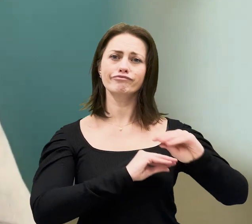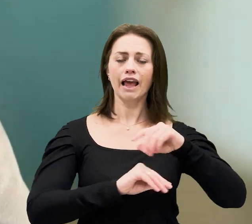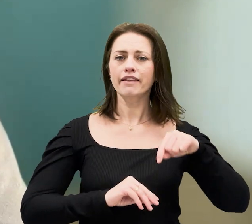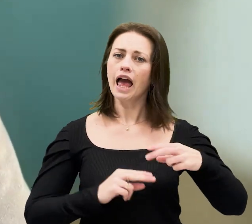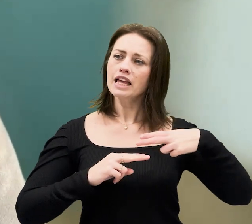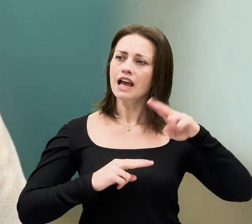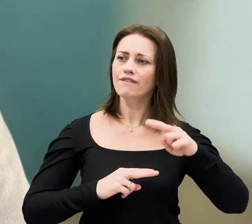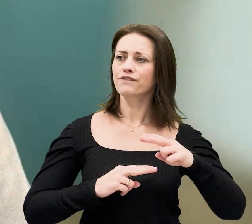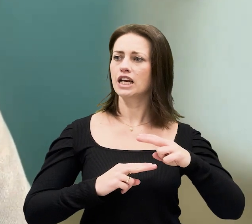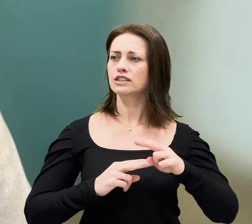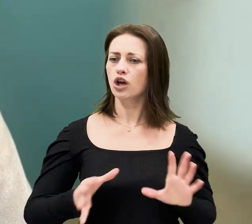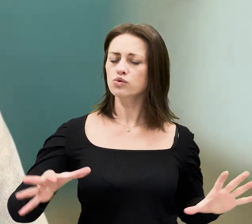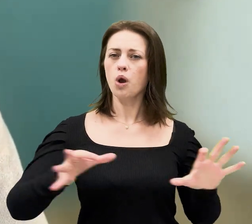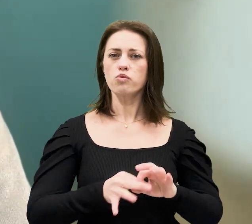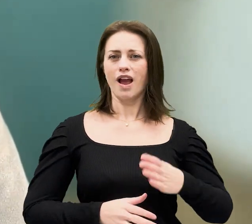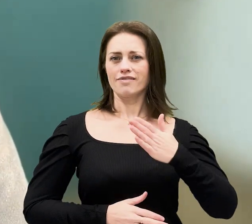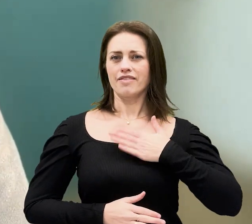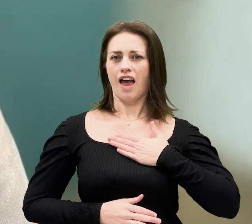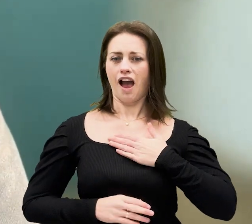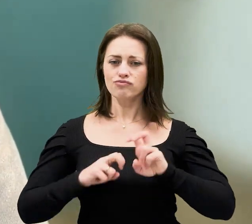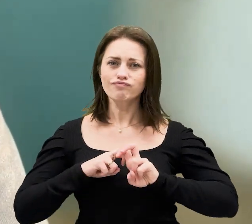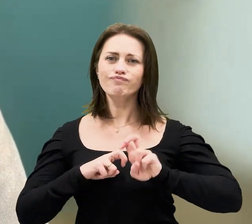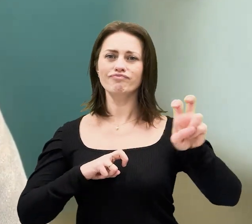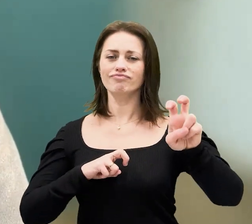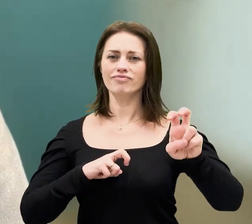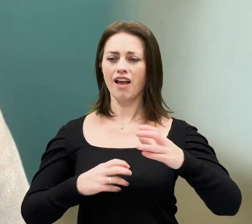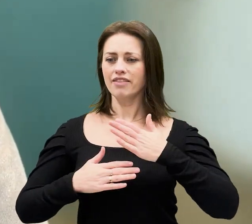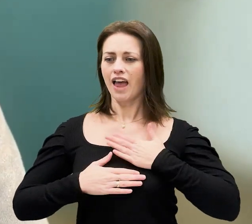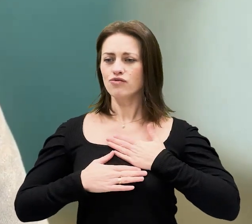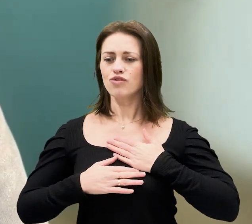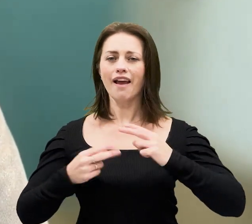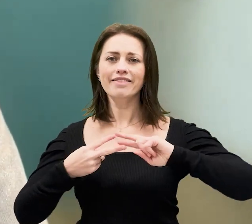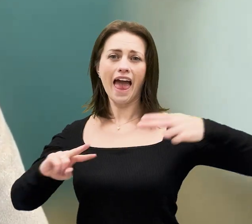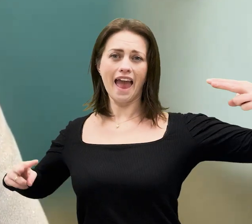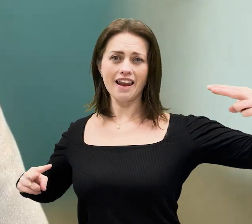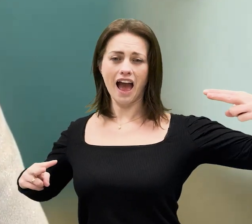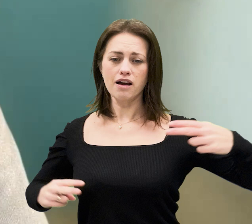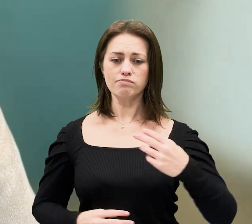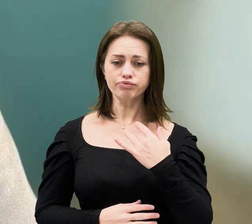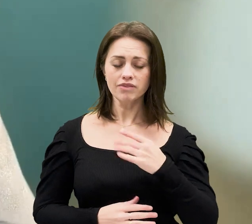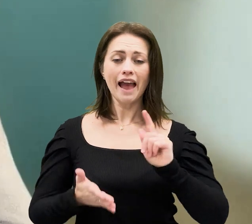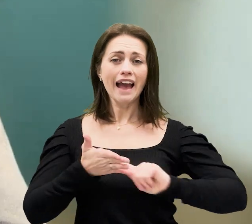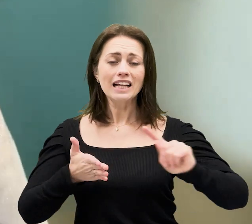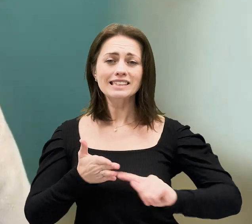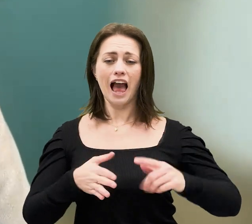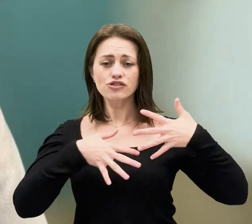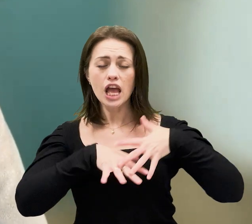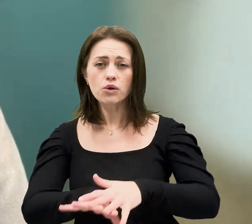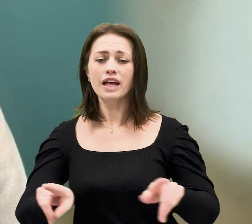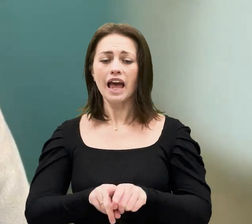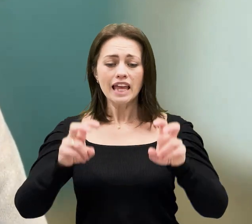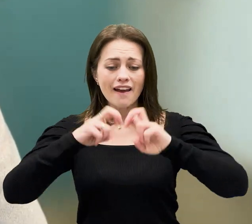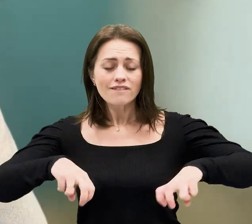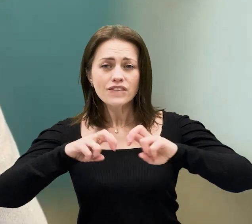Now it's part of our strategy. So it's part of our DNA. We have an inclusion office, but also we have a research group